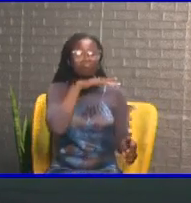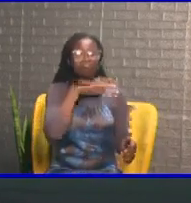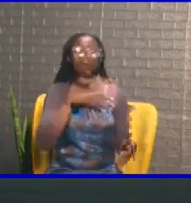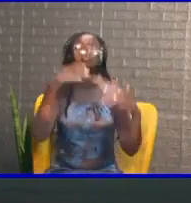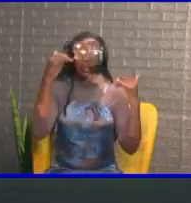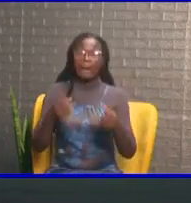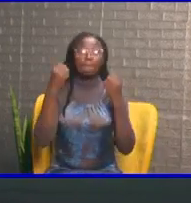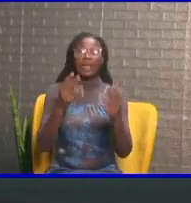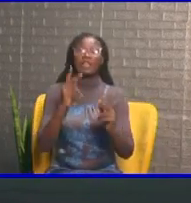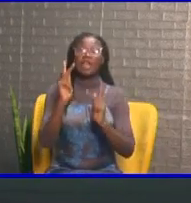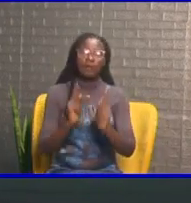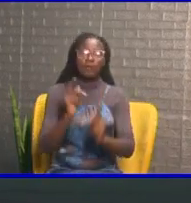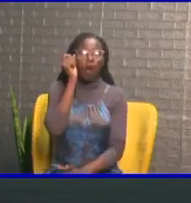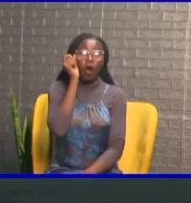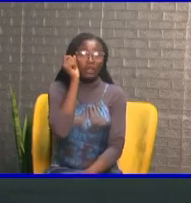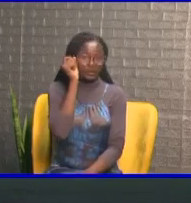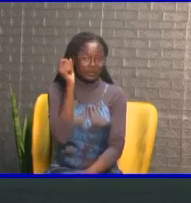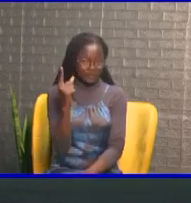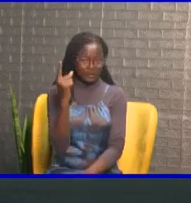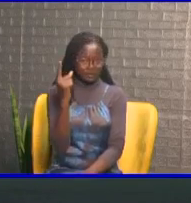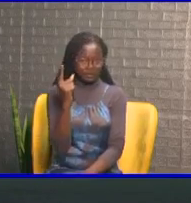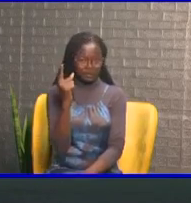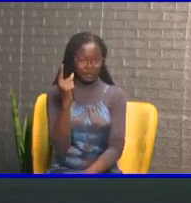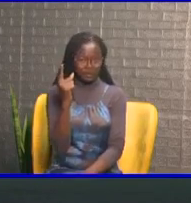many people understand